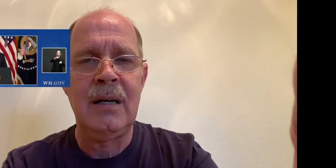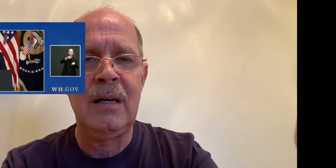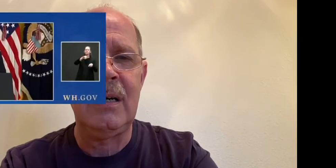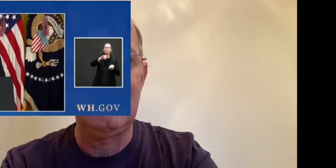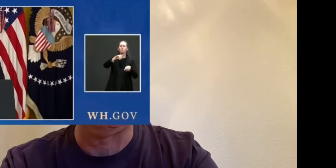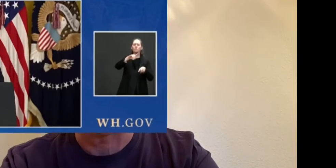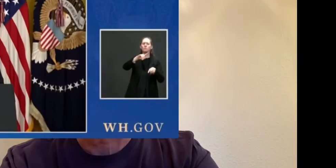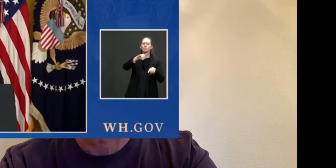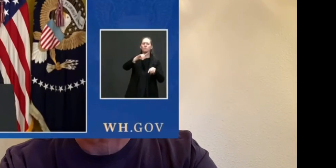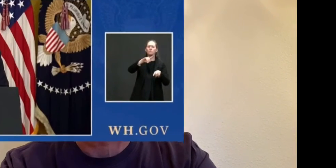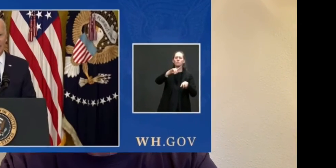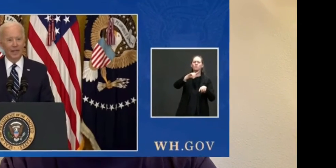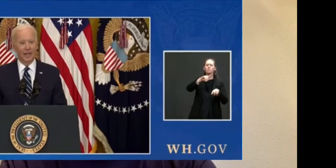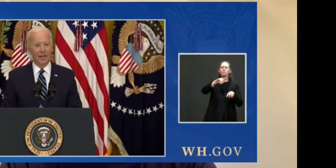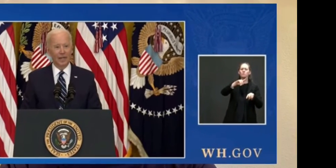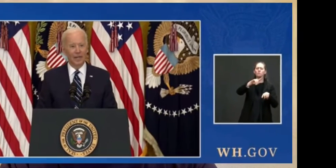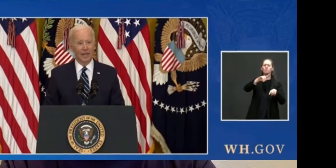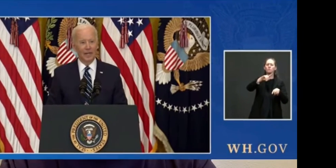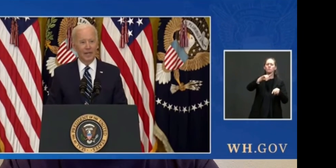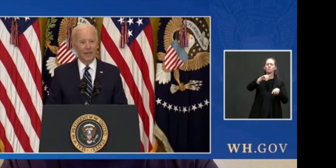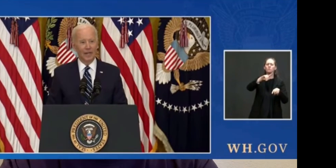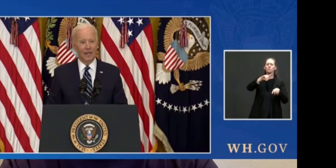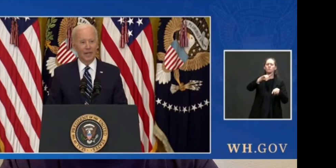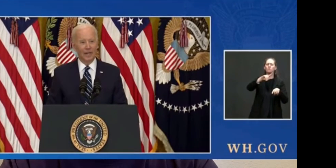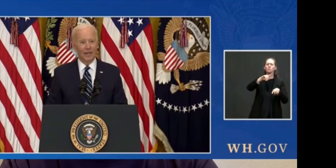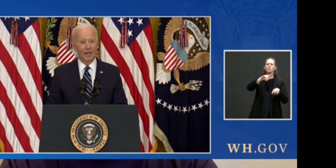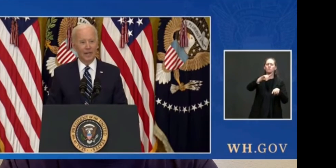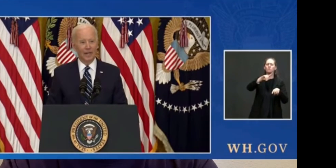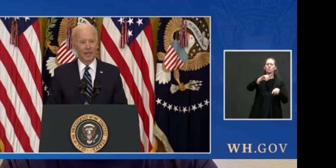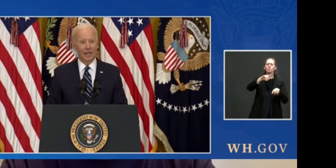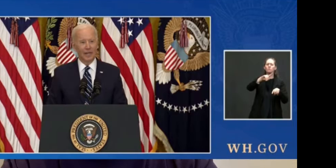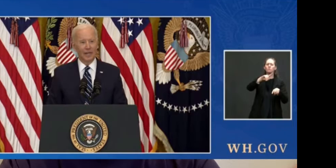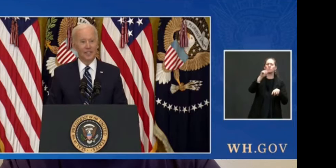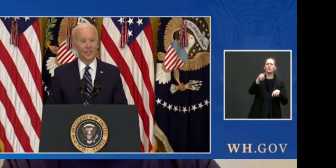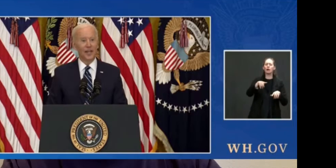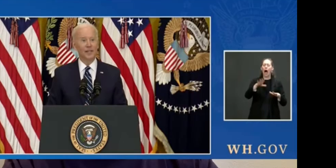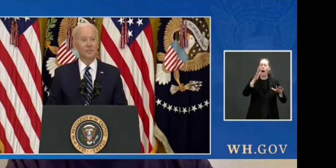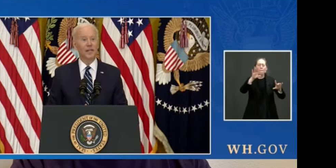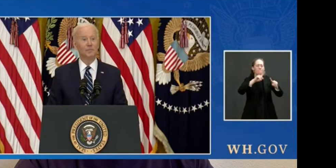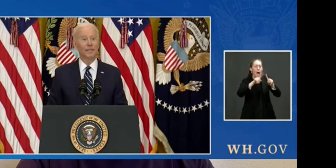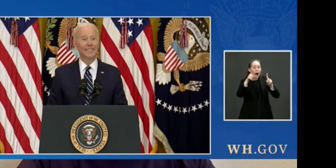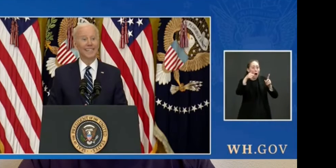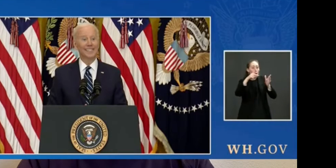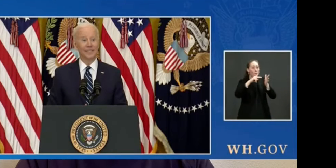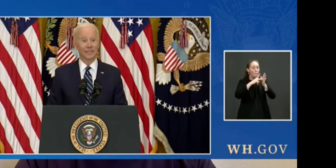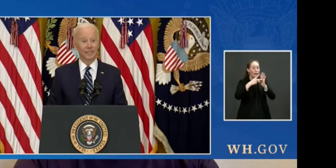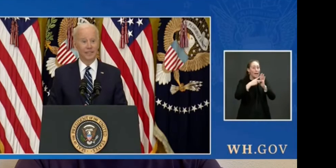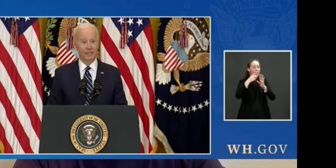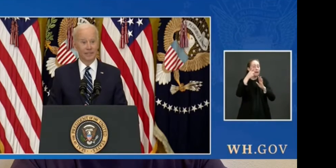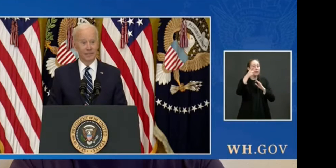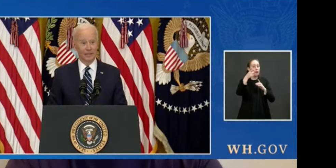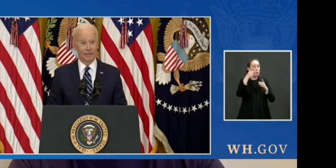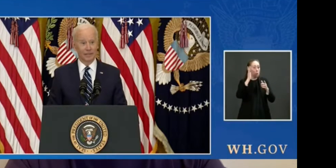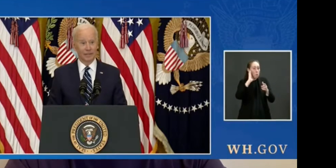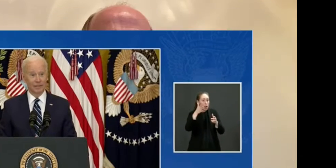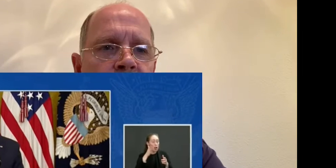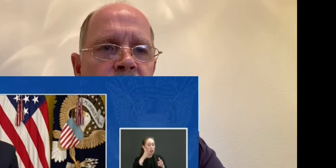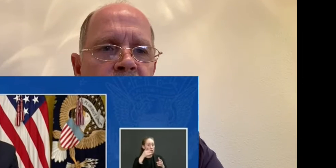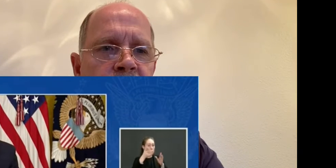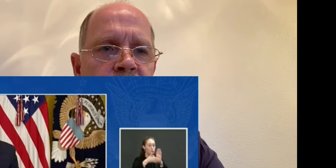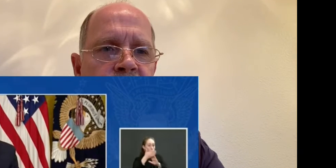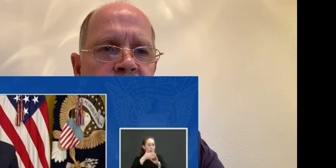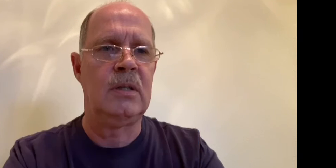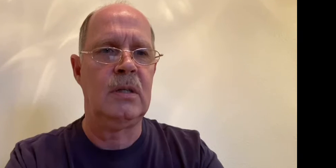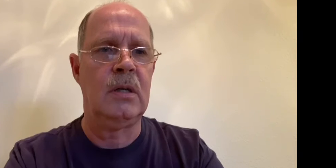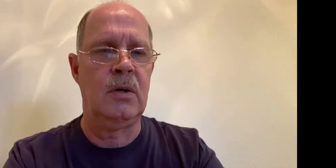All right, let's get it. This is him talking about the border, I believe. I said that is my expectation. No. So is that a yes